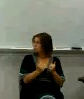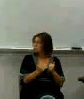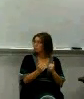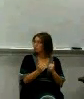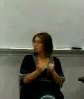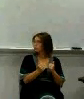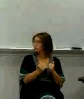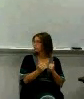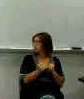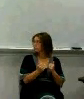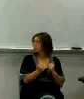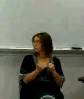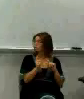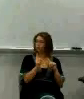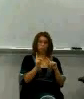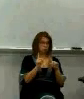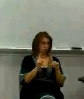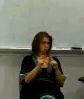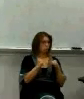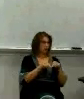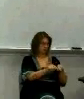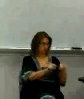That's going with potential energy, right?